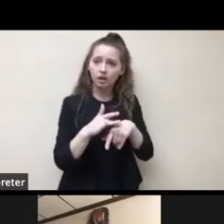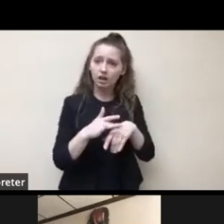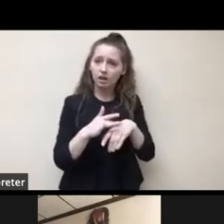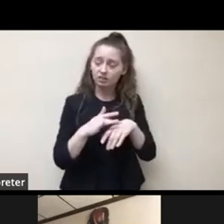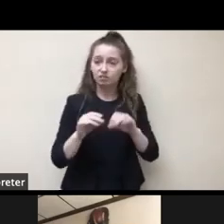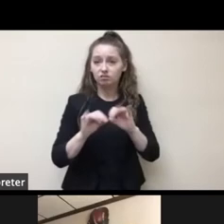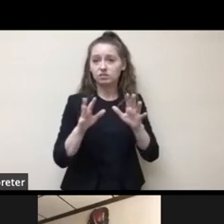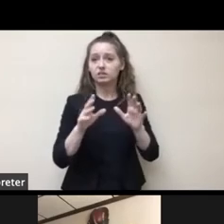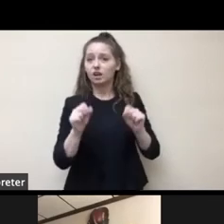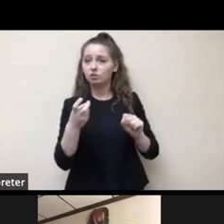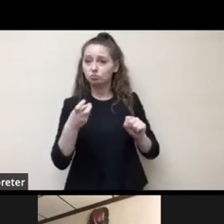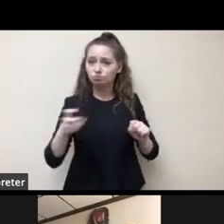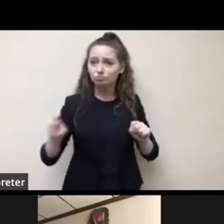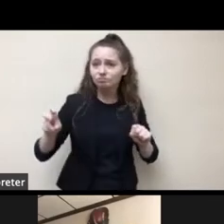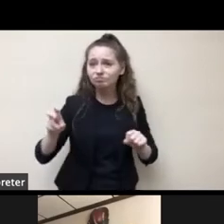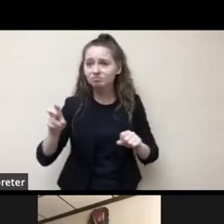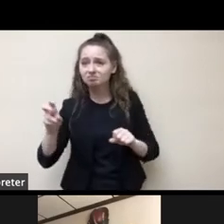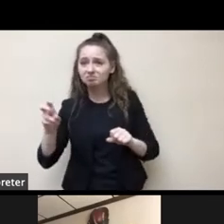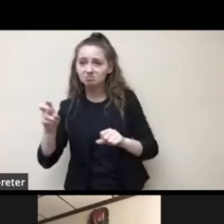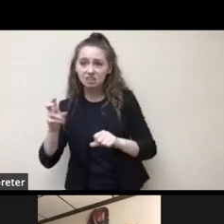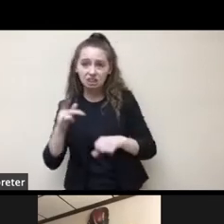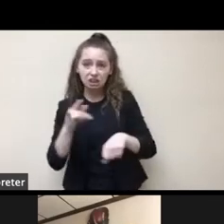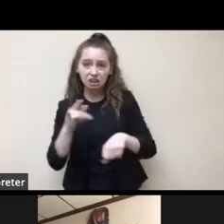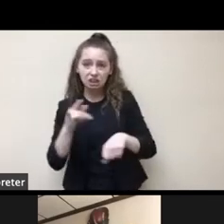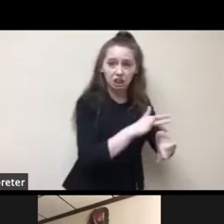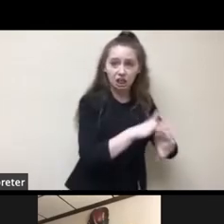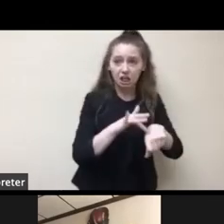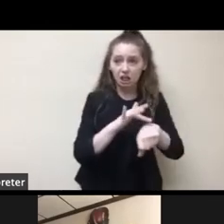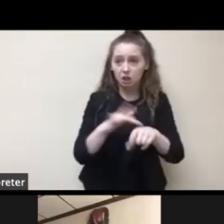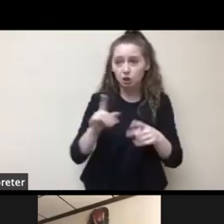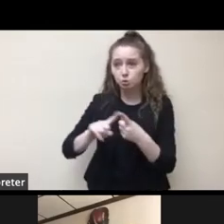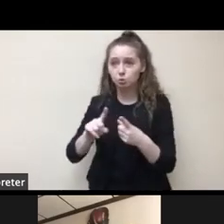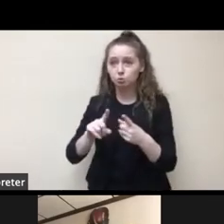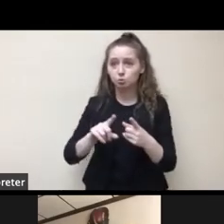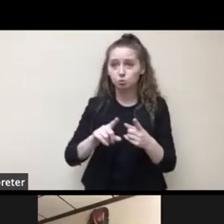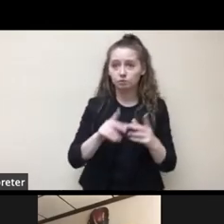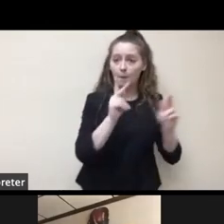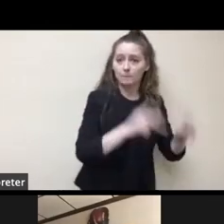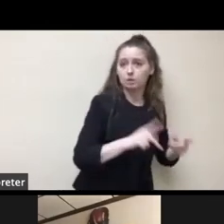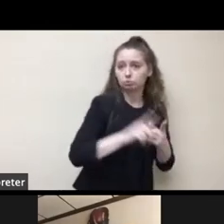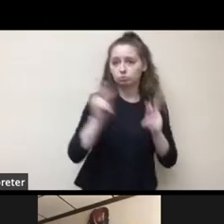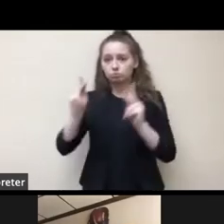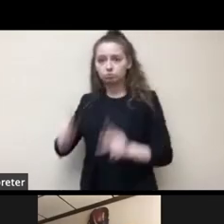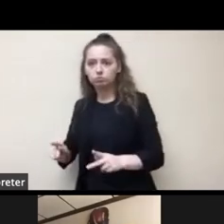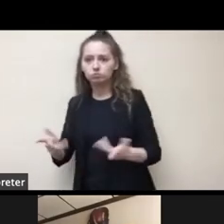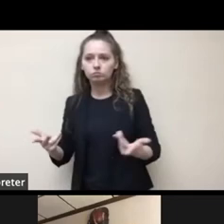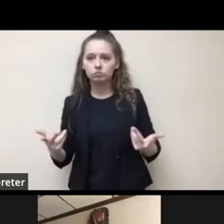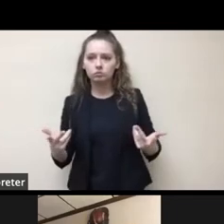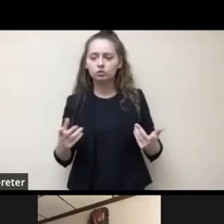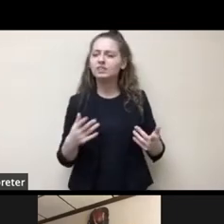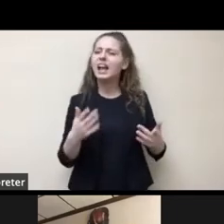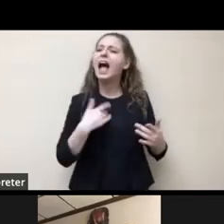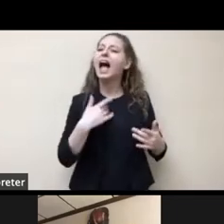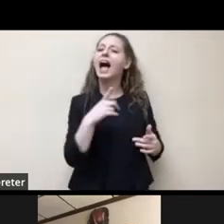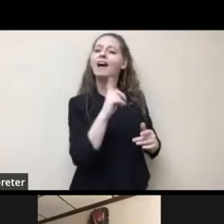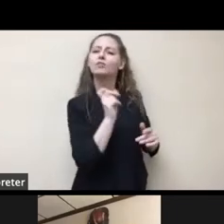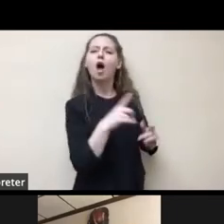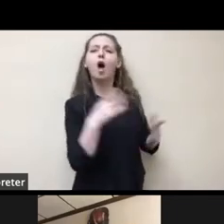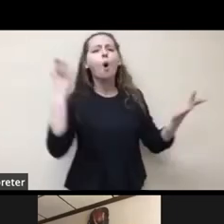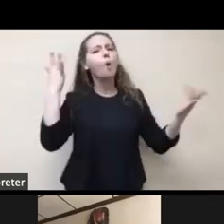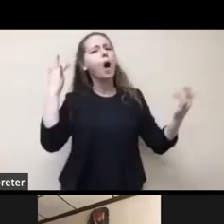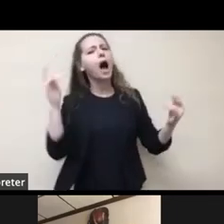from individuals to individuals. So let me ask you a question. Mm-hmm. Why is tennis shut down?